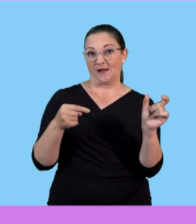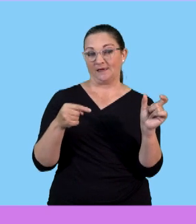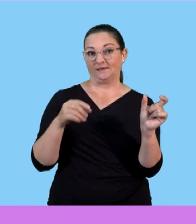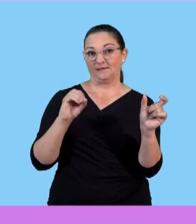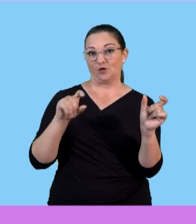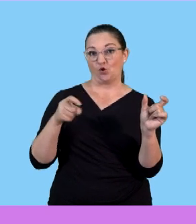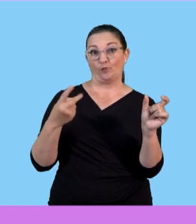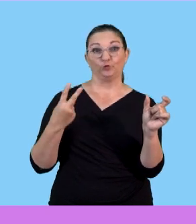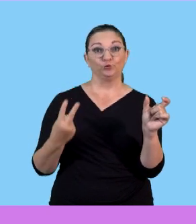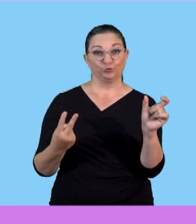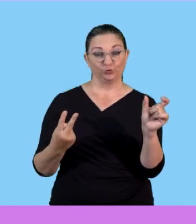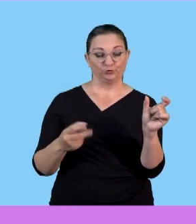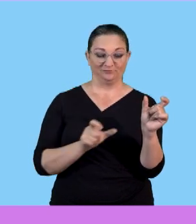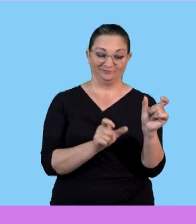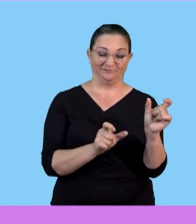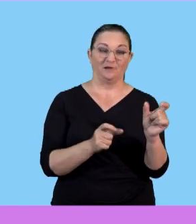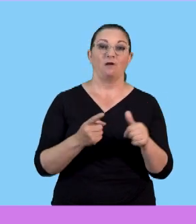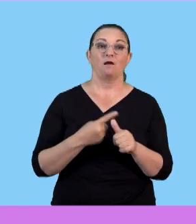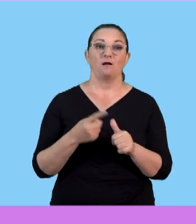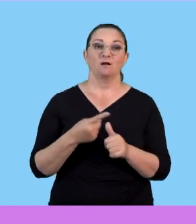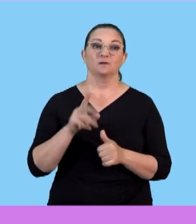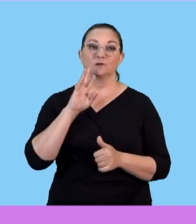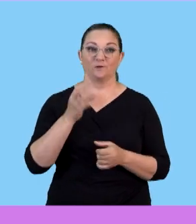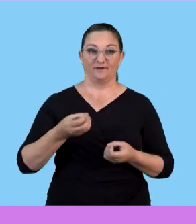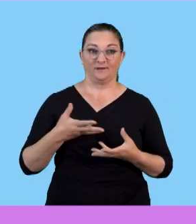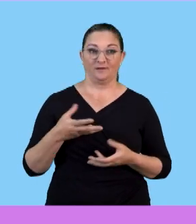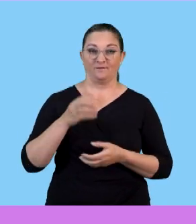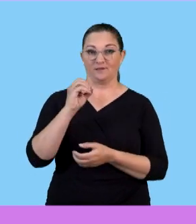0,2, which is then going to be